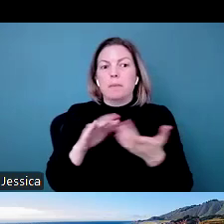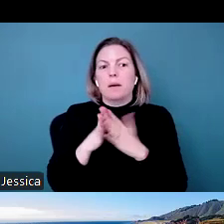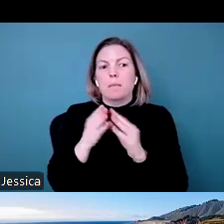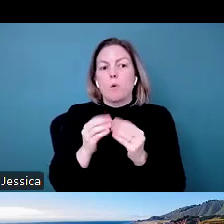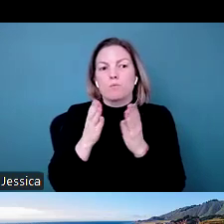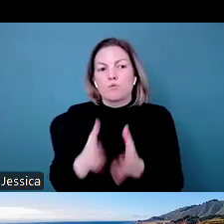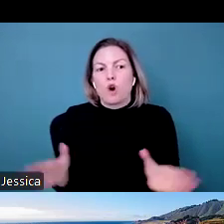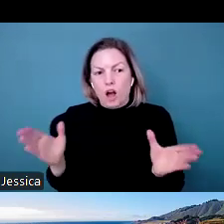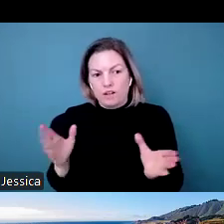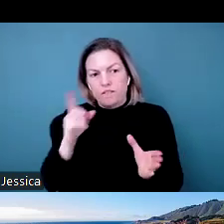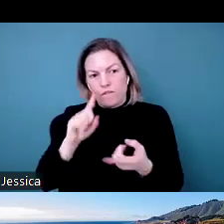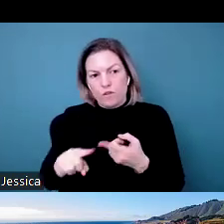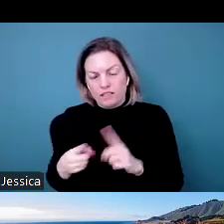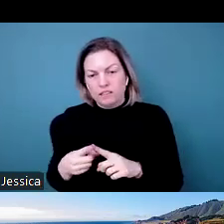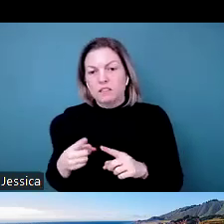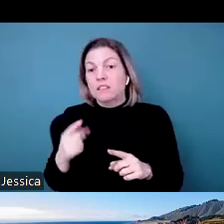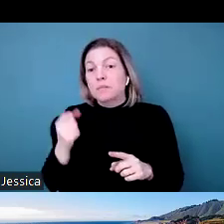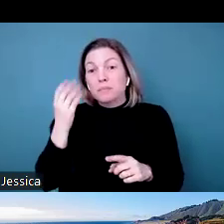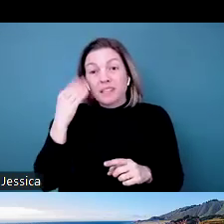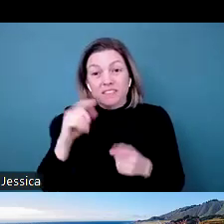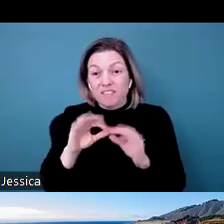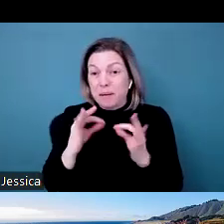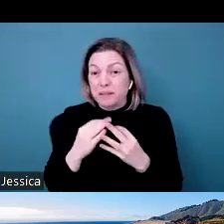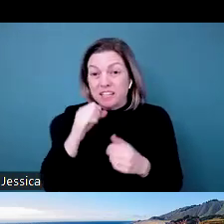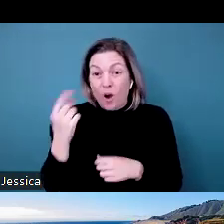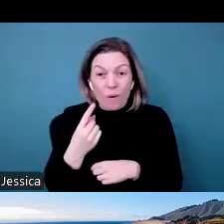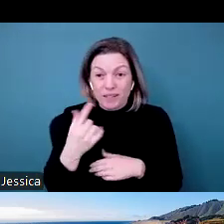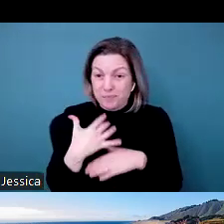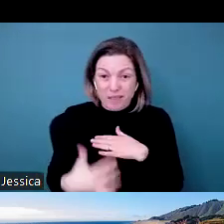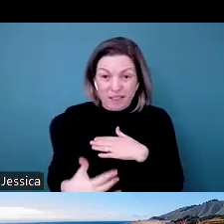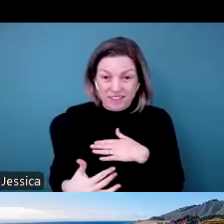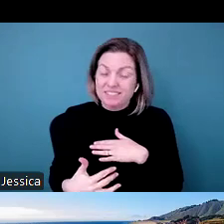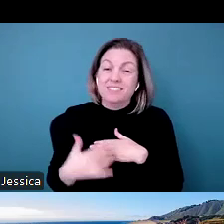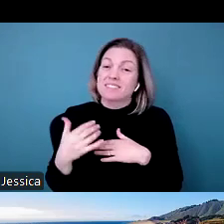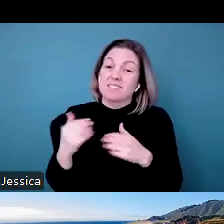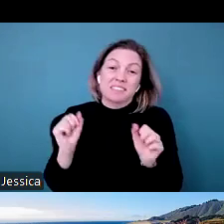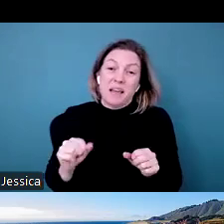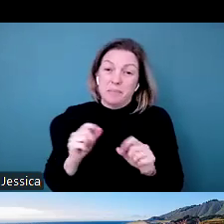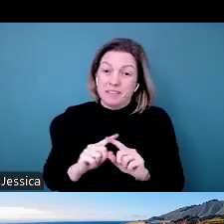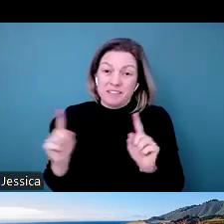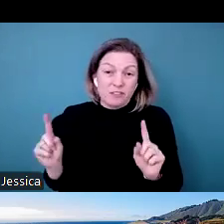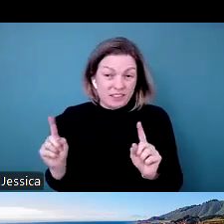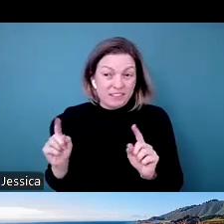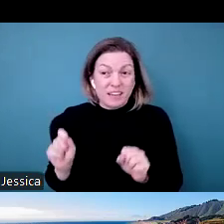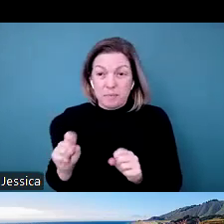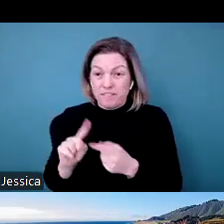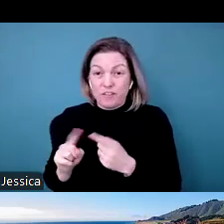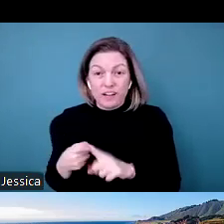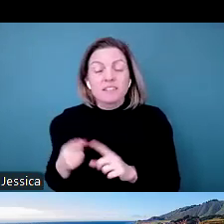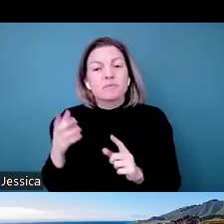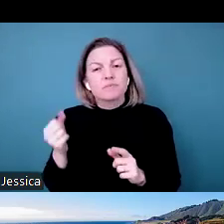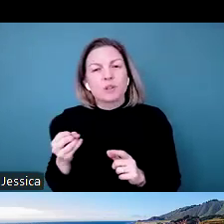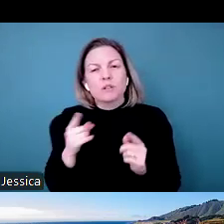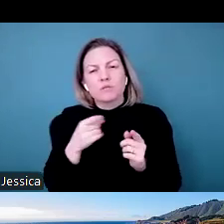And families come in all shapes and sizes, as we know, and so this is really a very, very important, and we hope